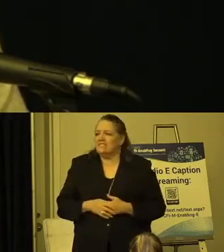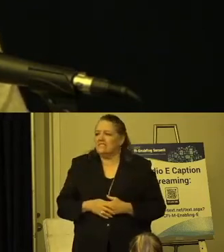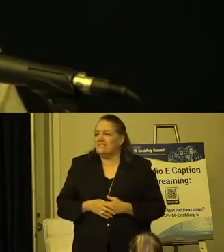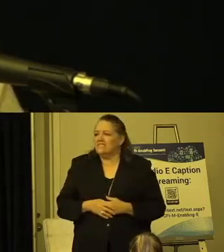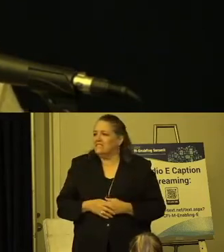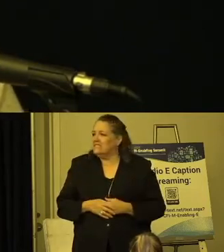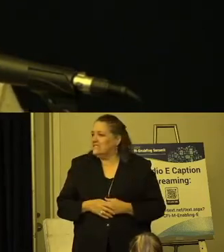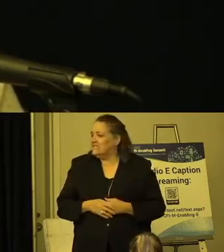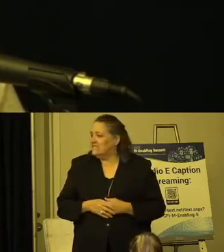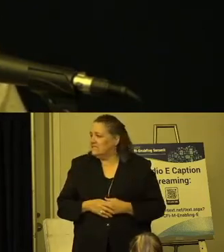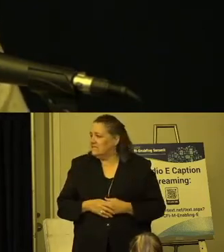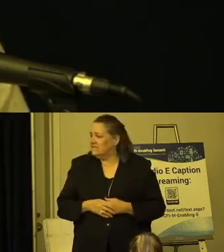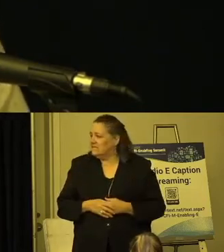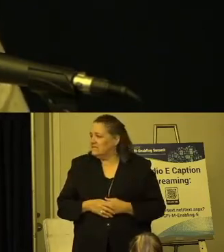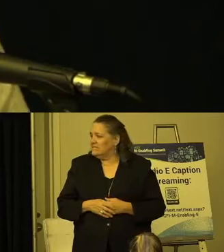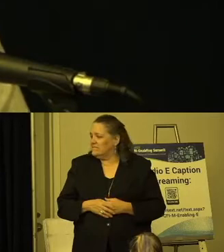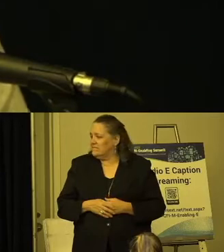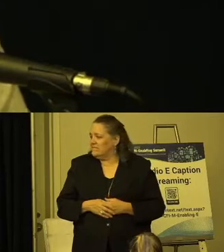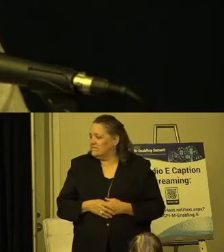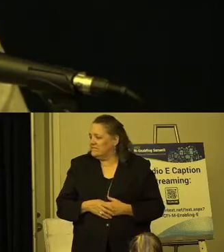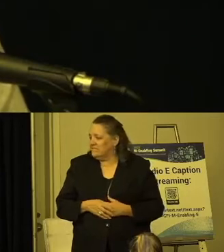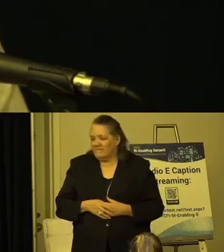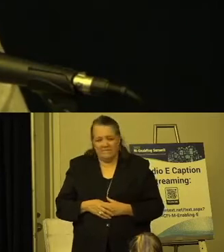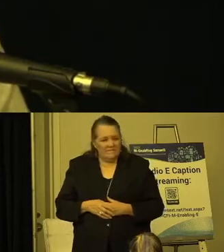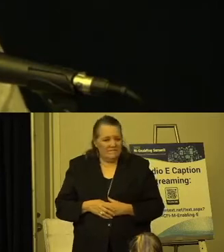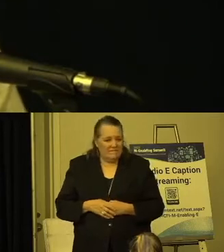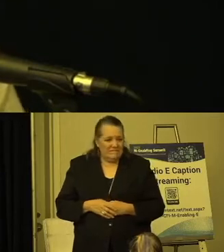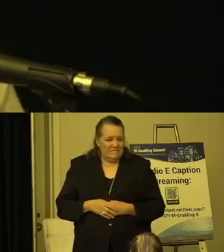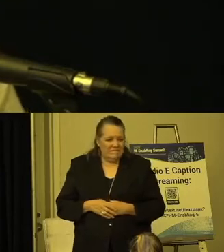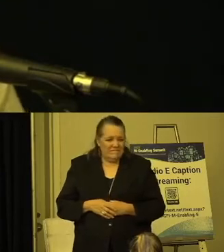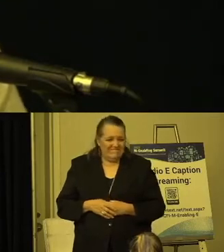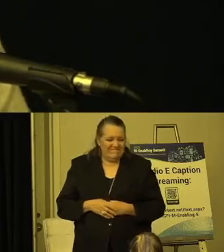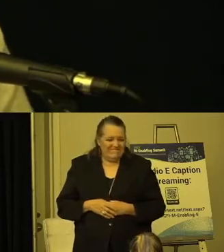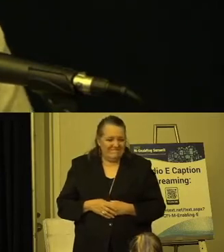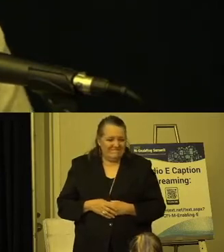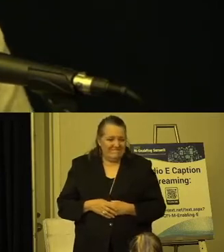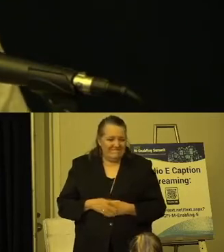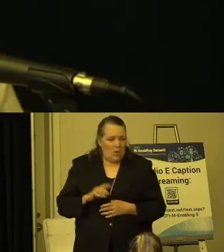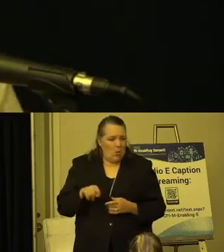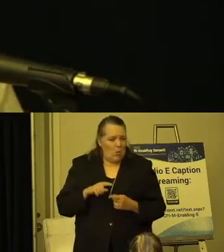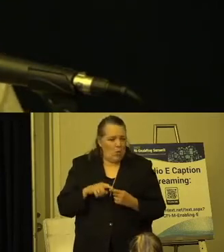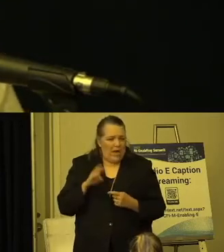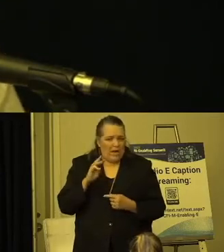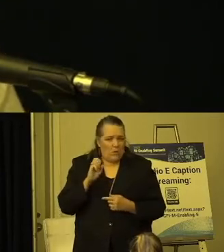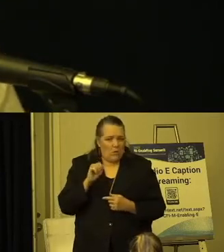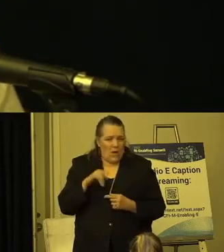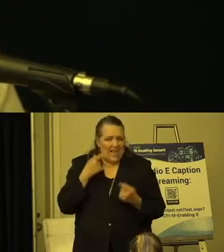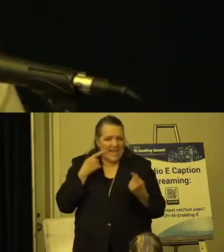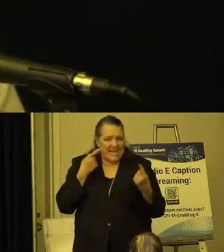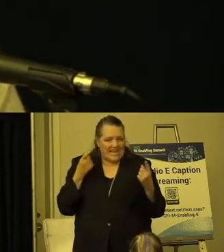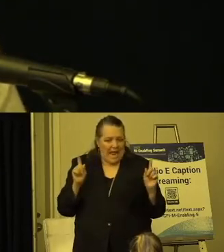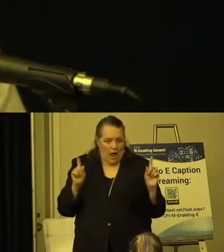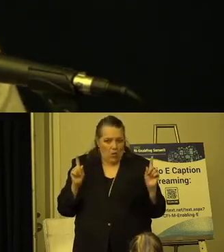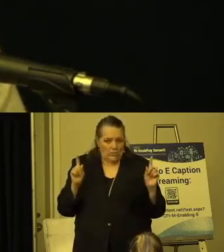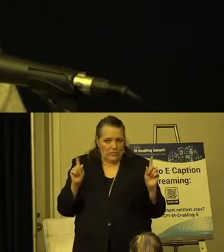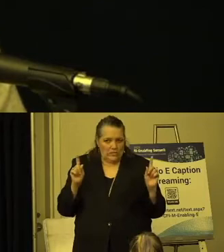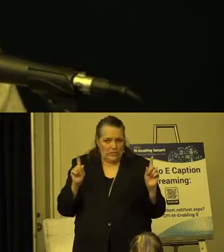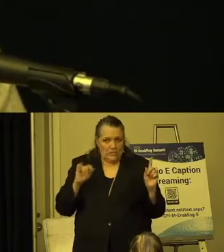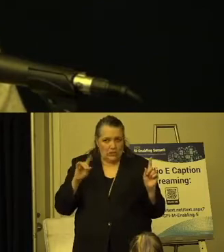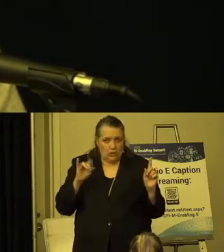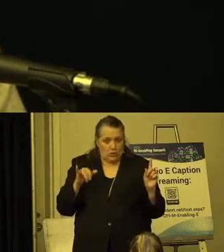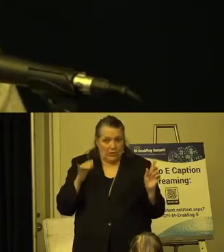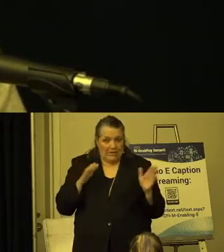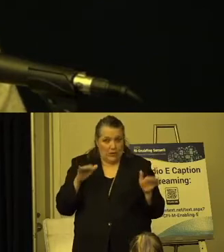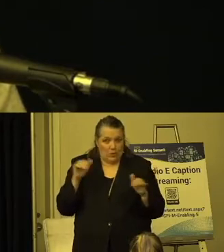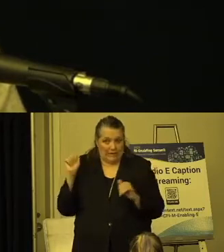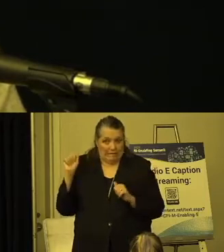years. So when Way announced that Judy is